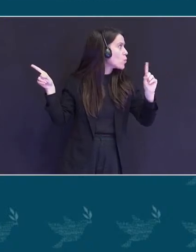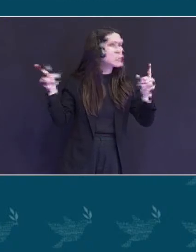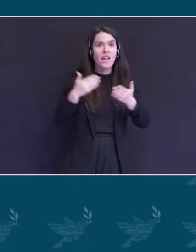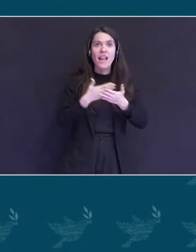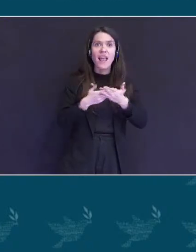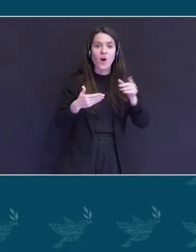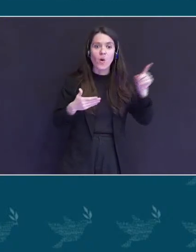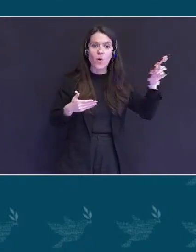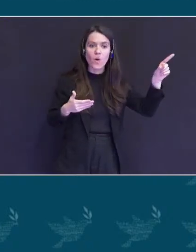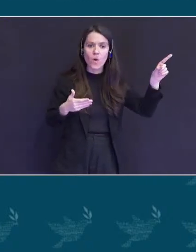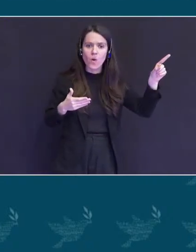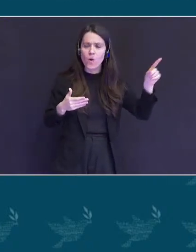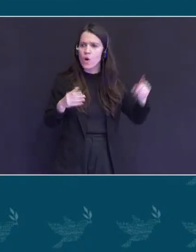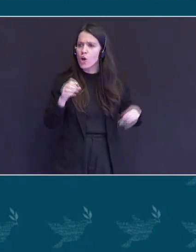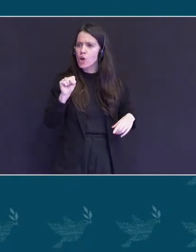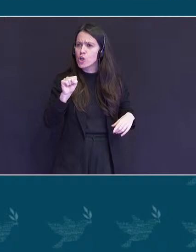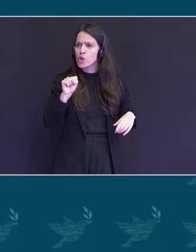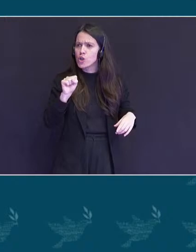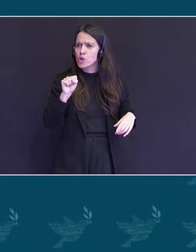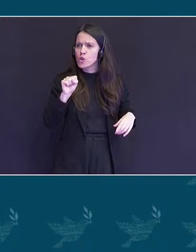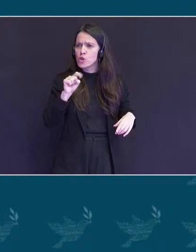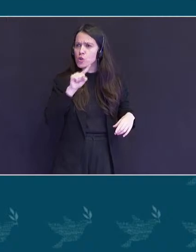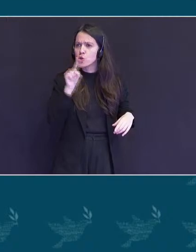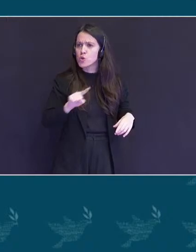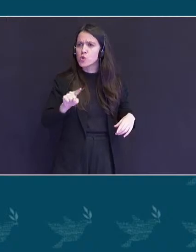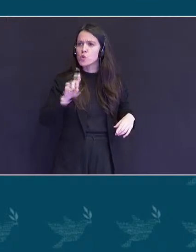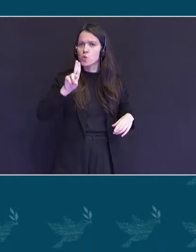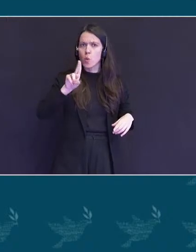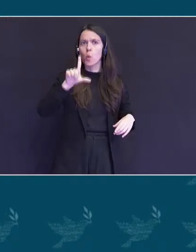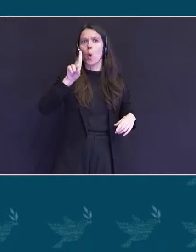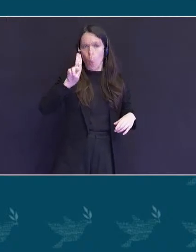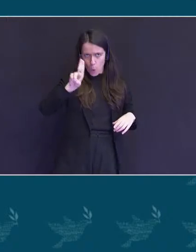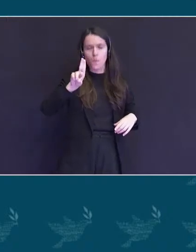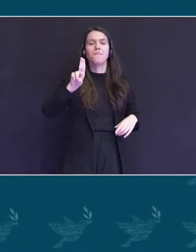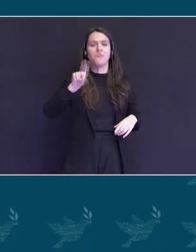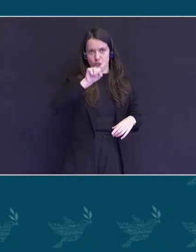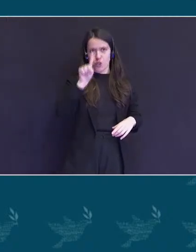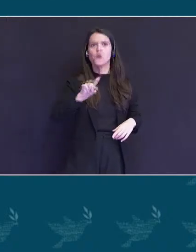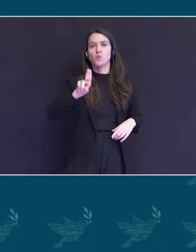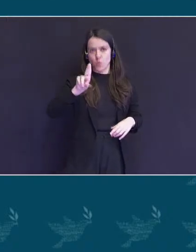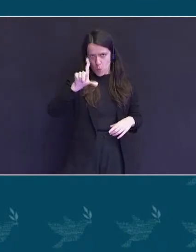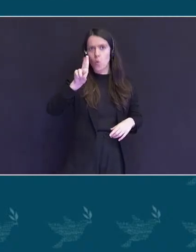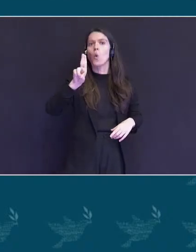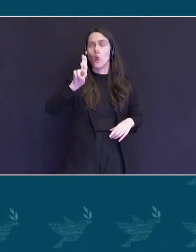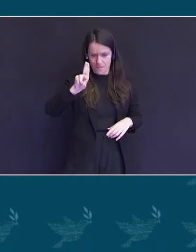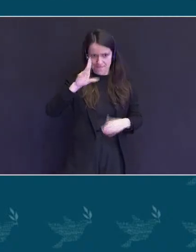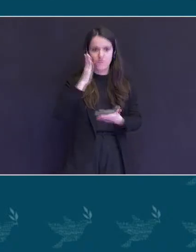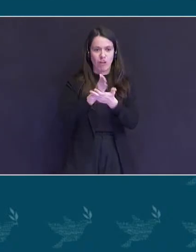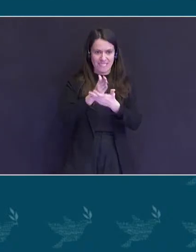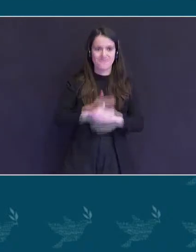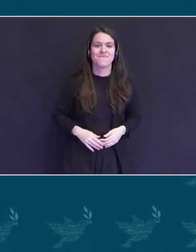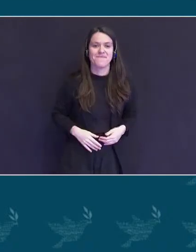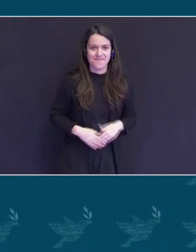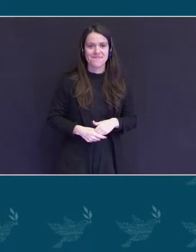That's right, it's Zulu. Okay, you can go to the next slide.